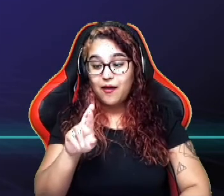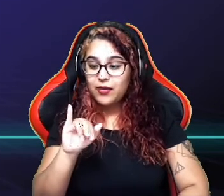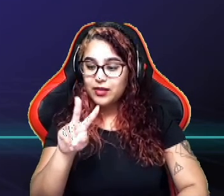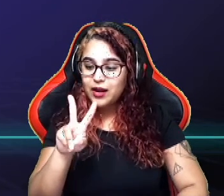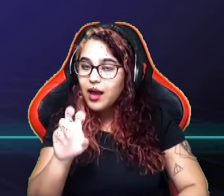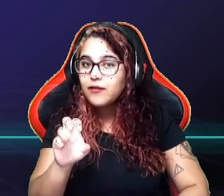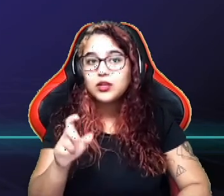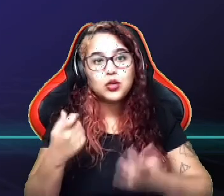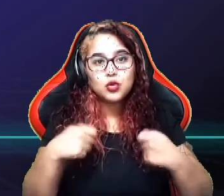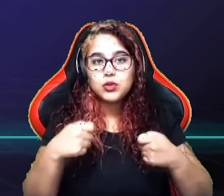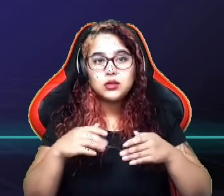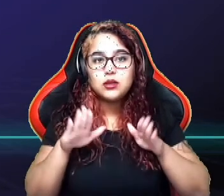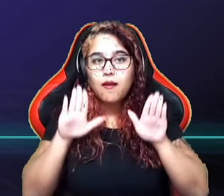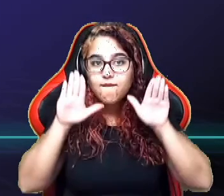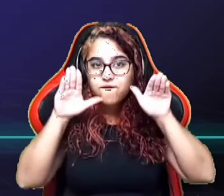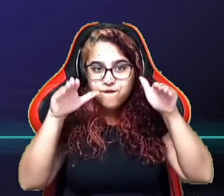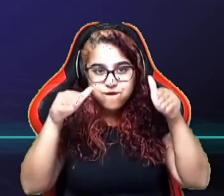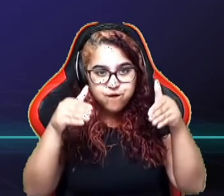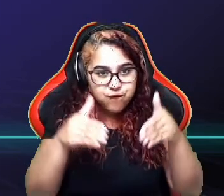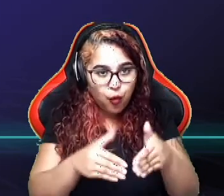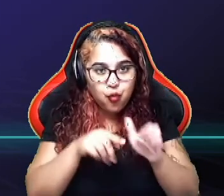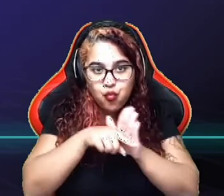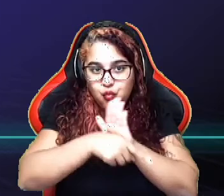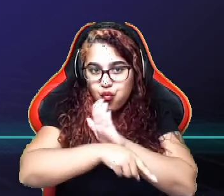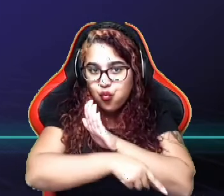don't need to go